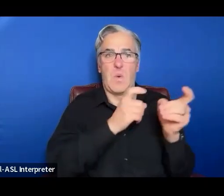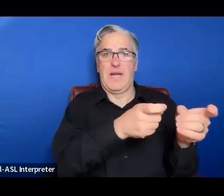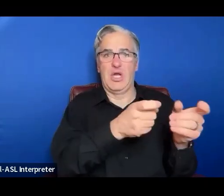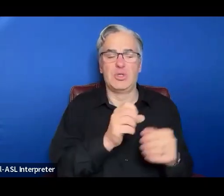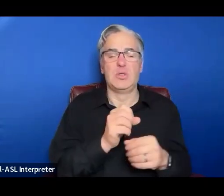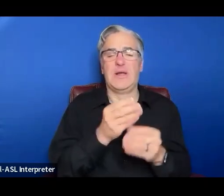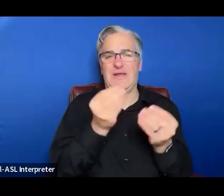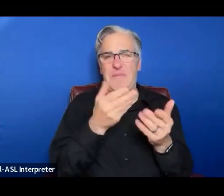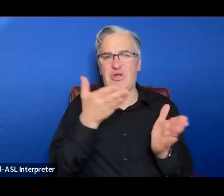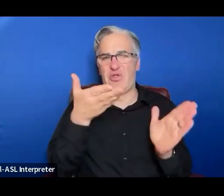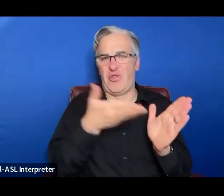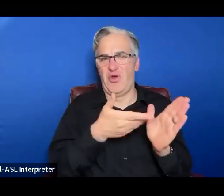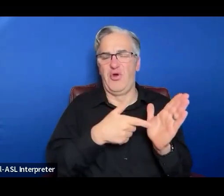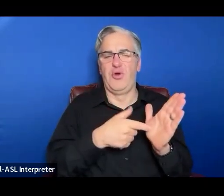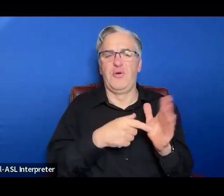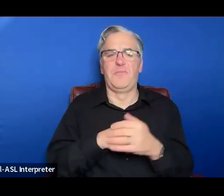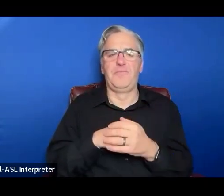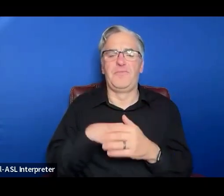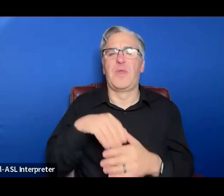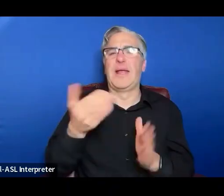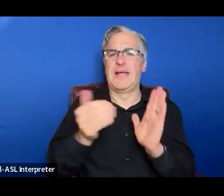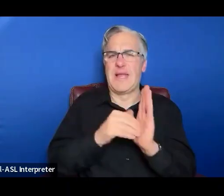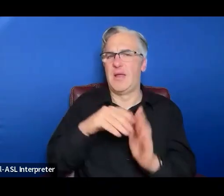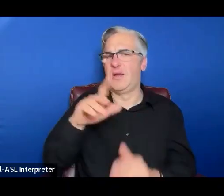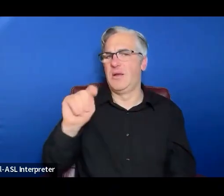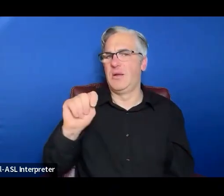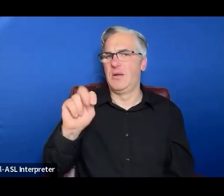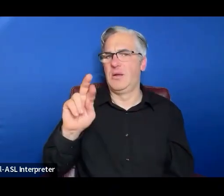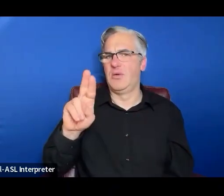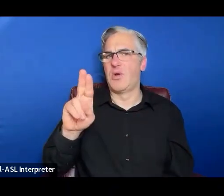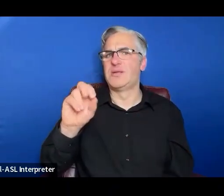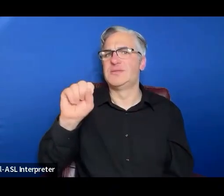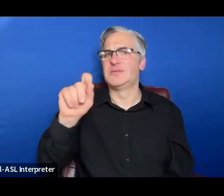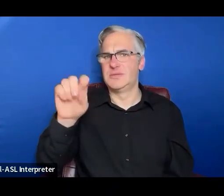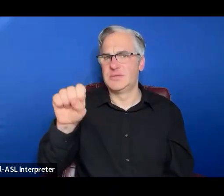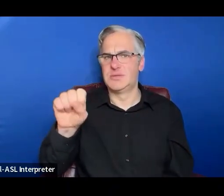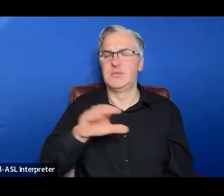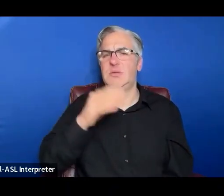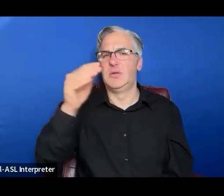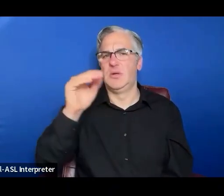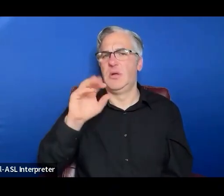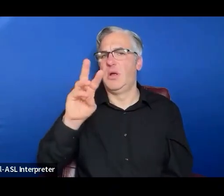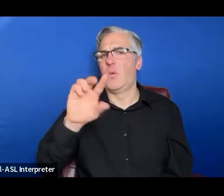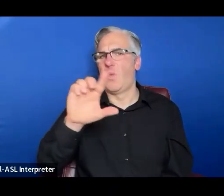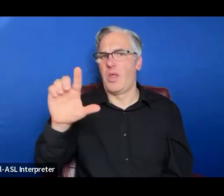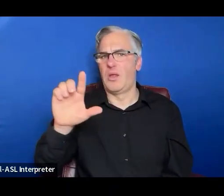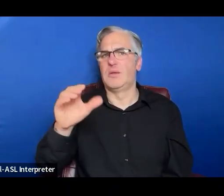in it. Trusts, again, wills, and beneficiary forms.